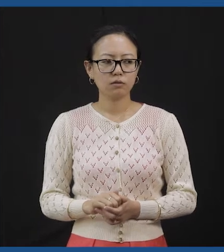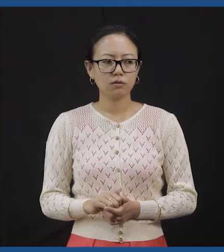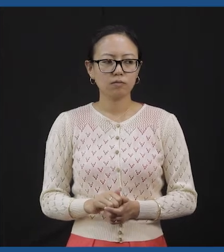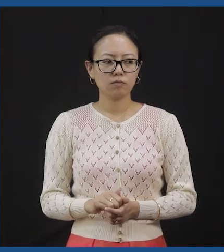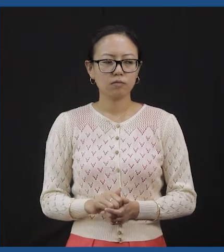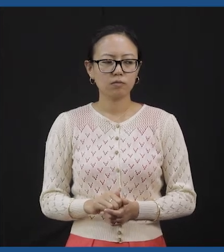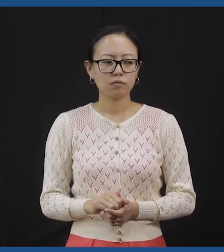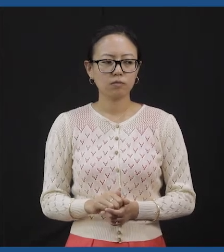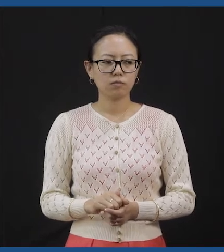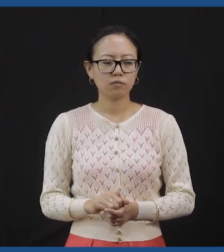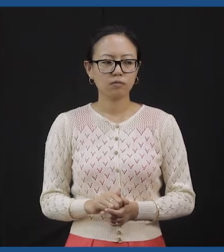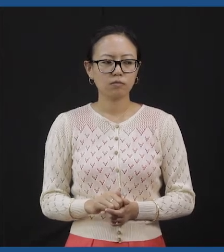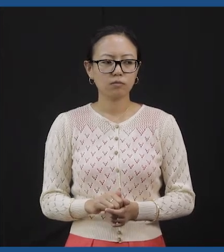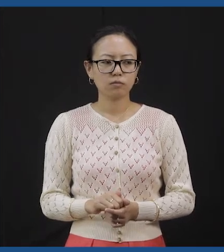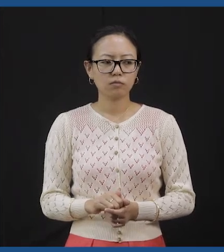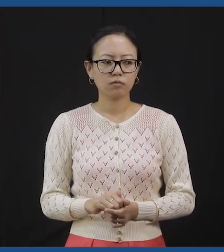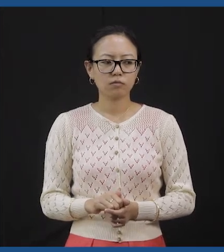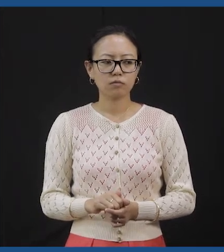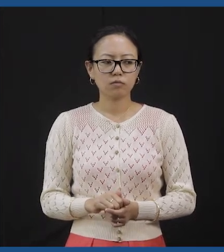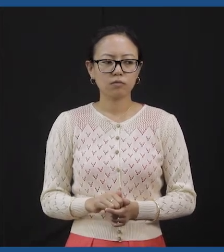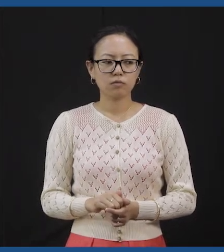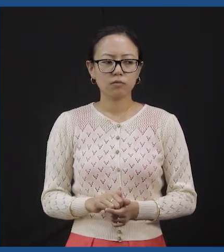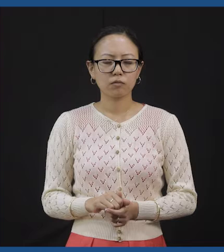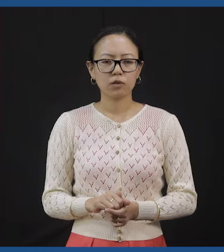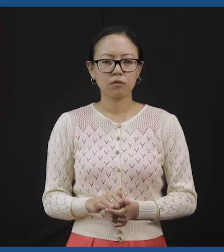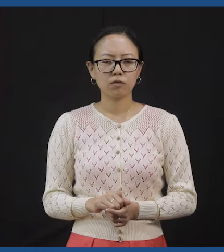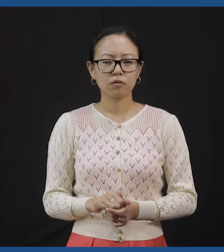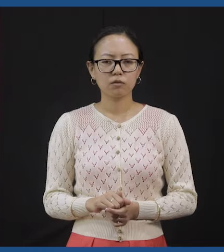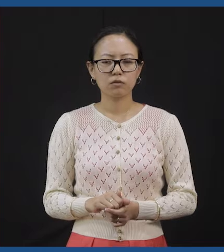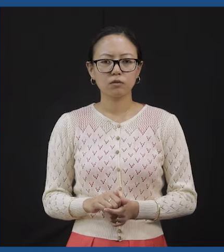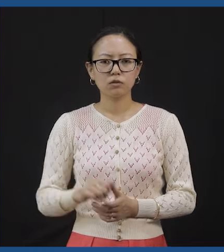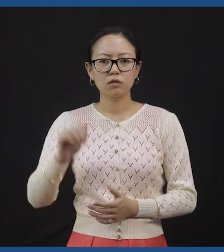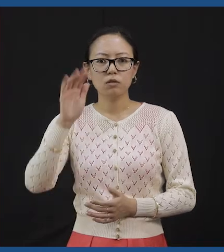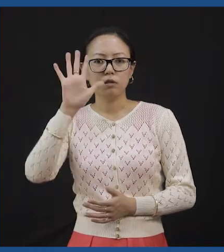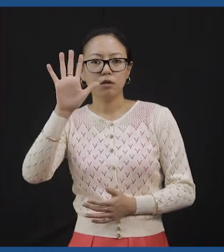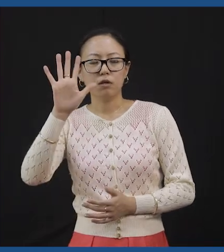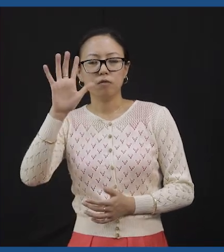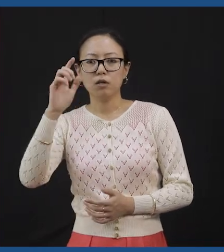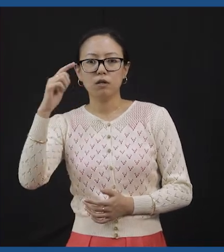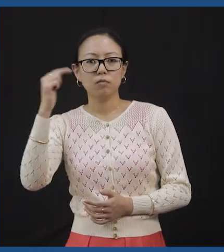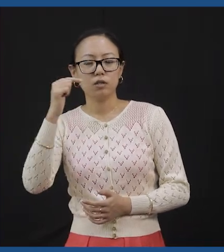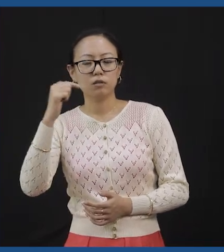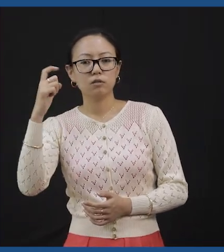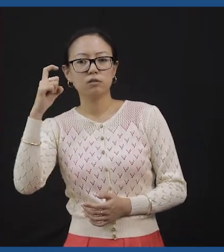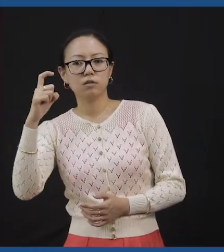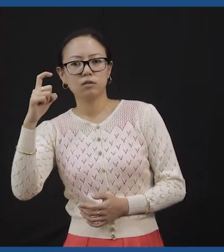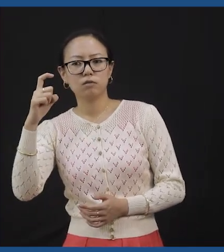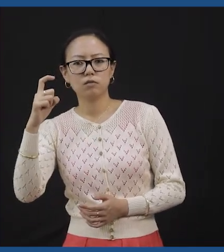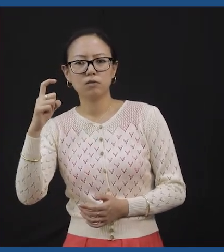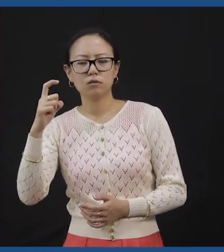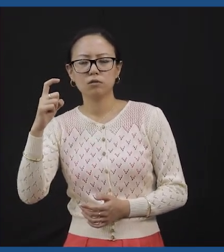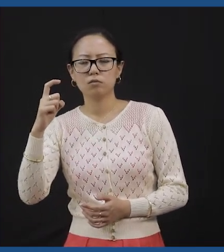So now let's subtract the second step. The first step has been done. I'm not repeating again. So here in